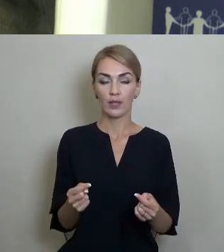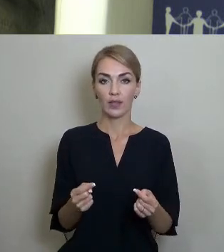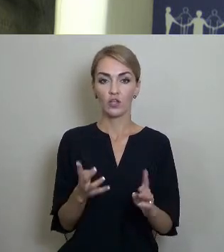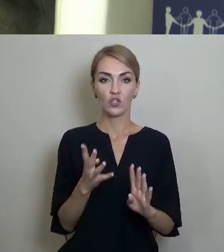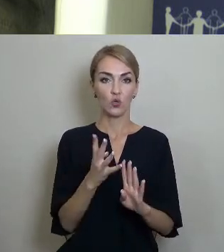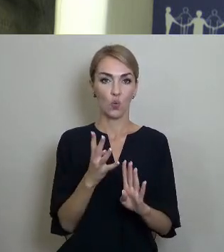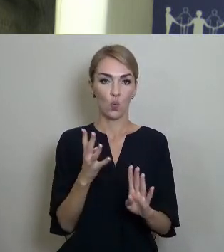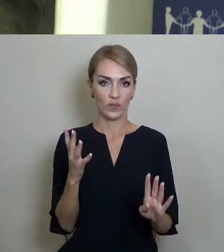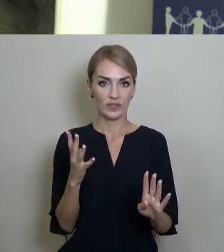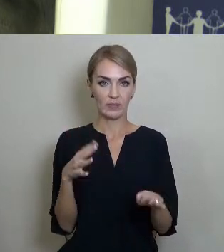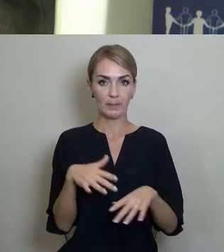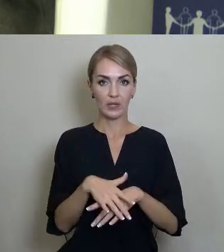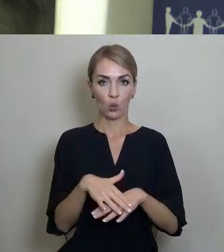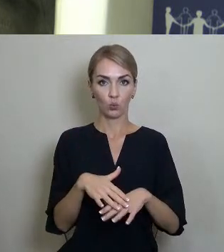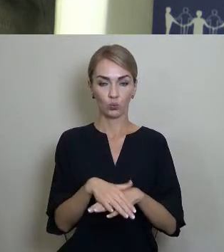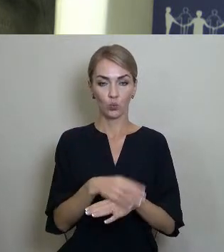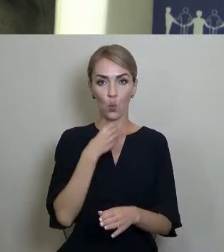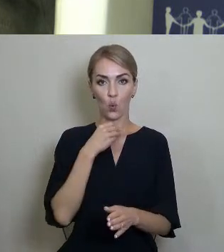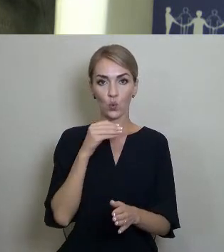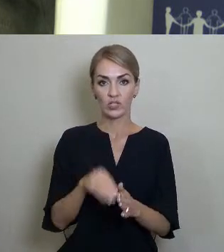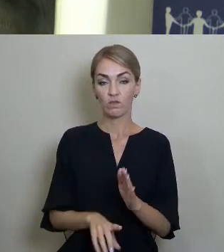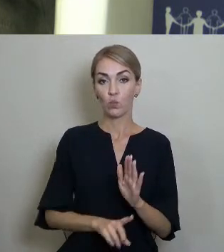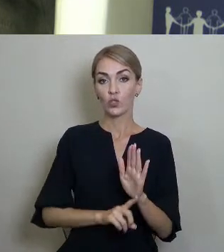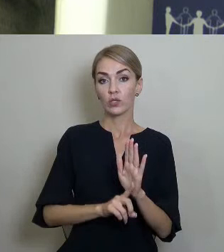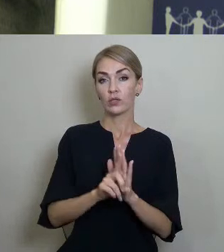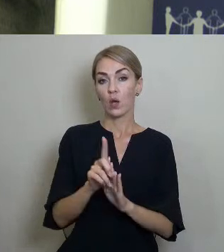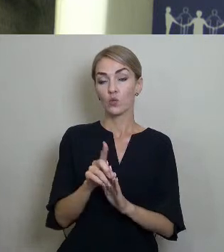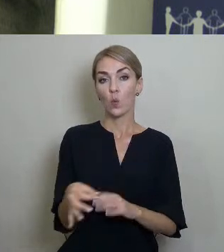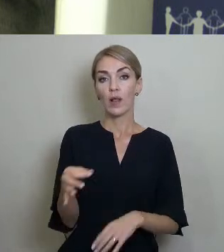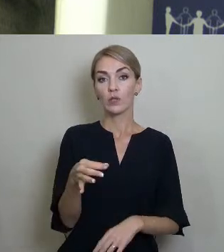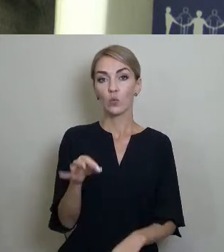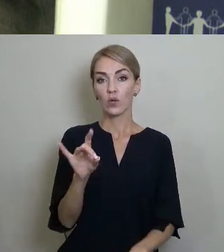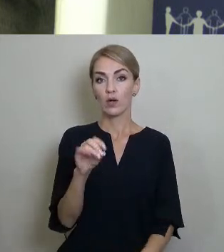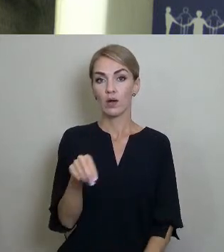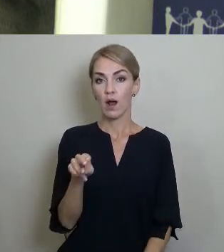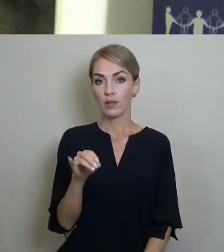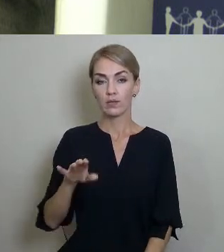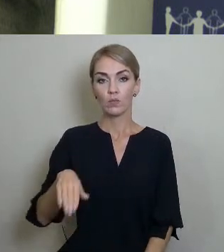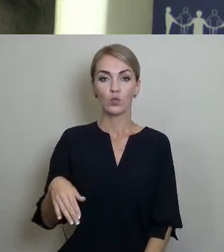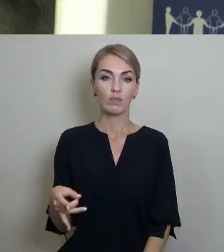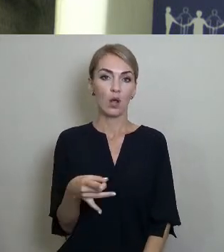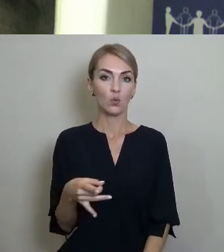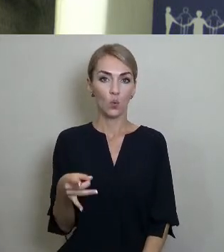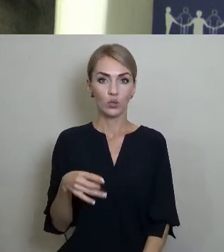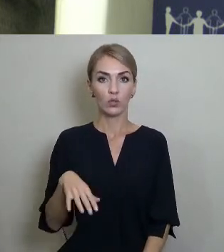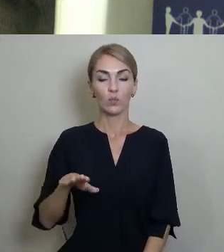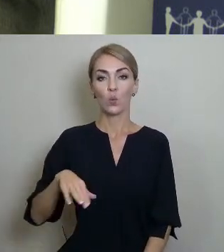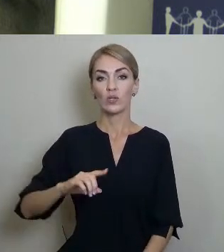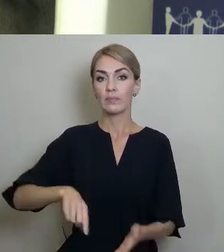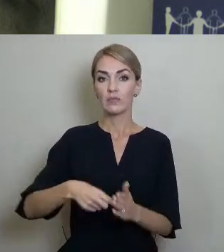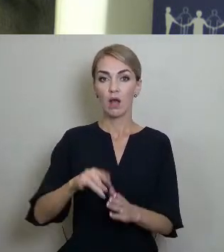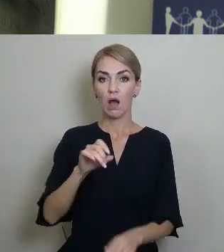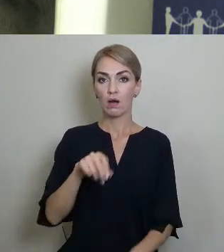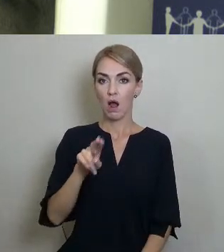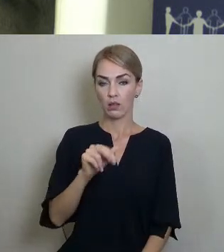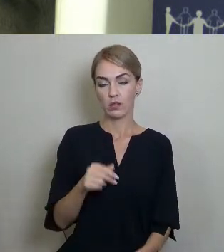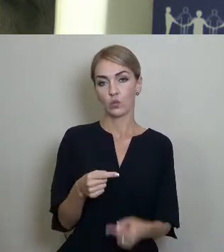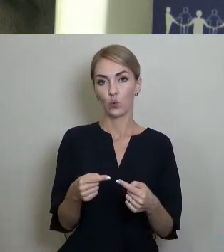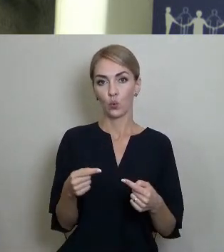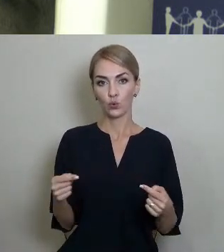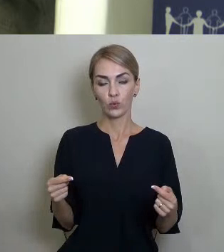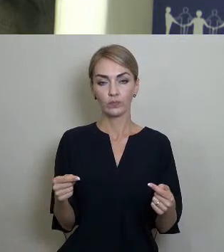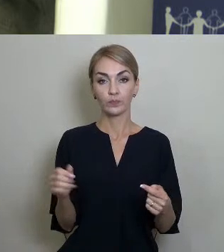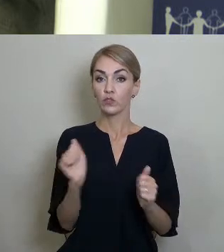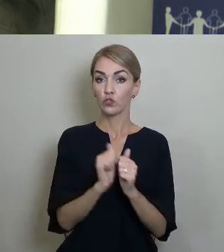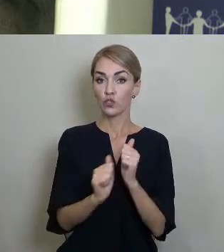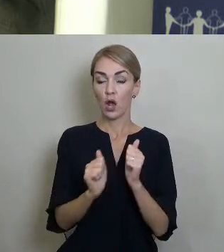electoral code also defines just the procedure of counting, starting from the Oblast